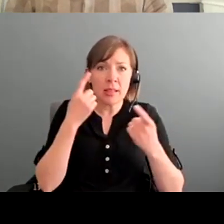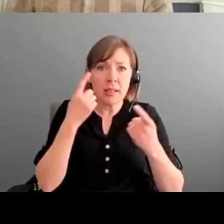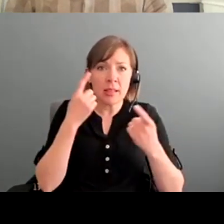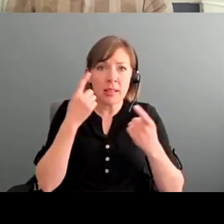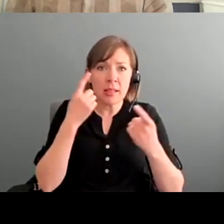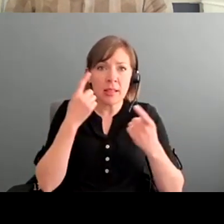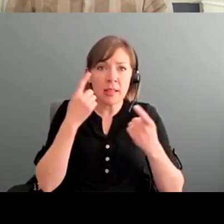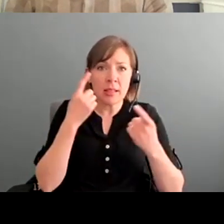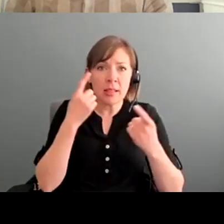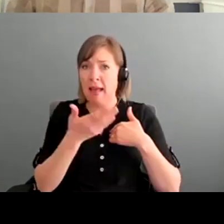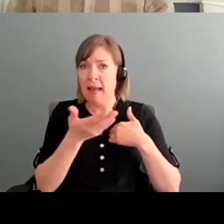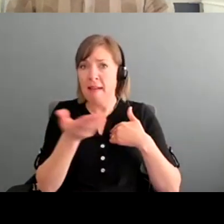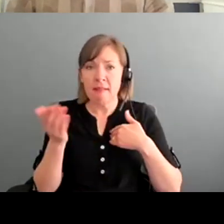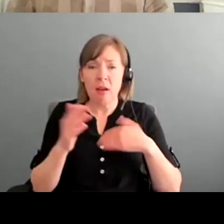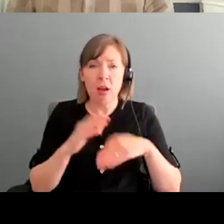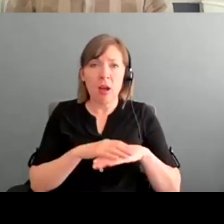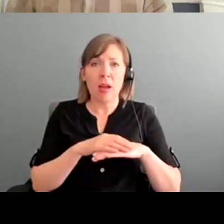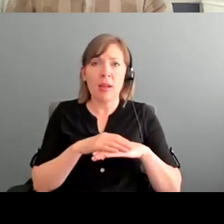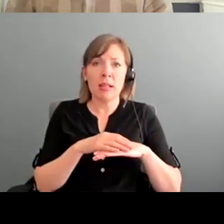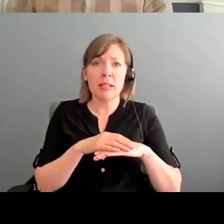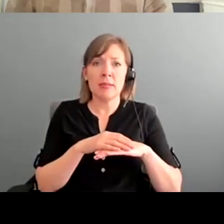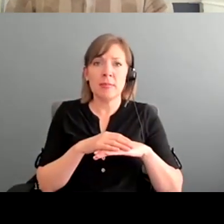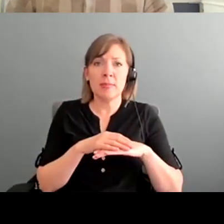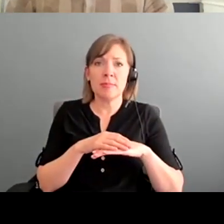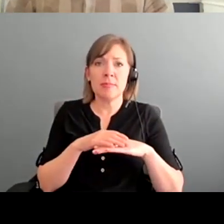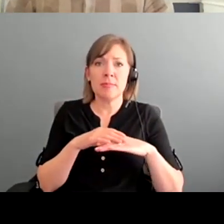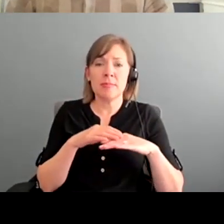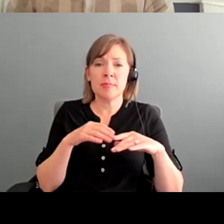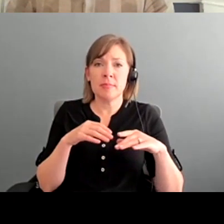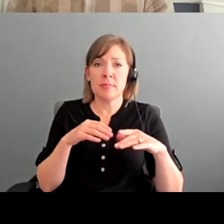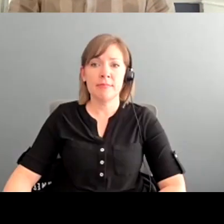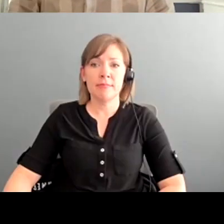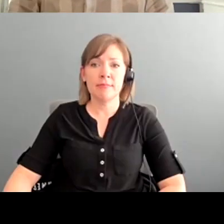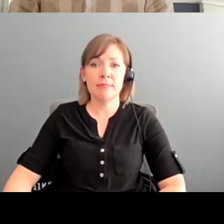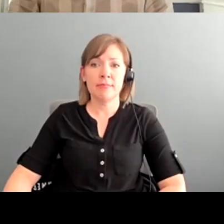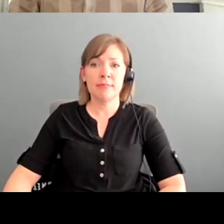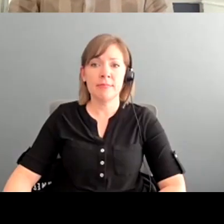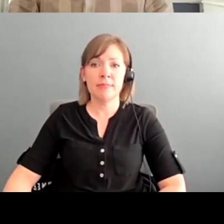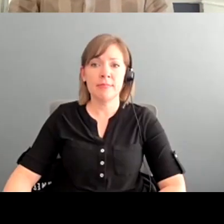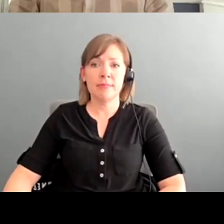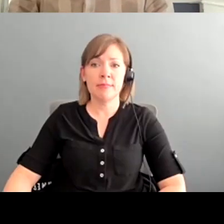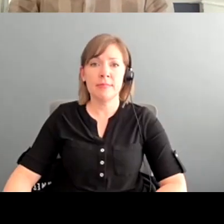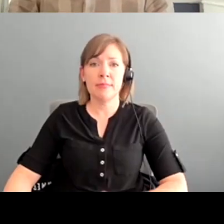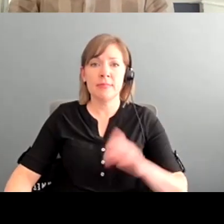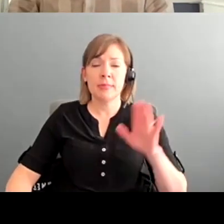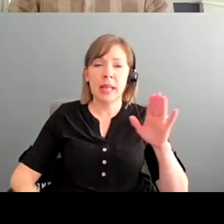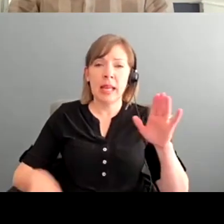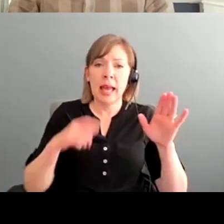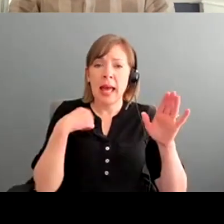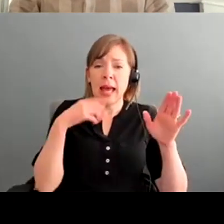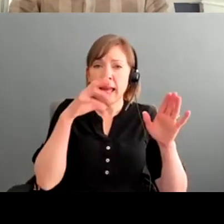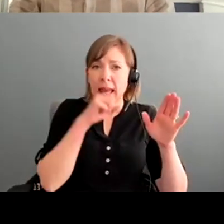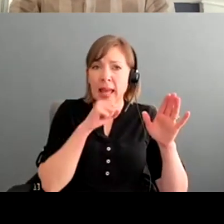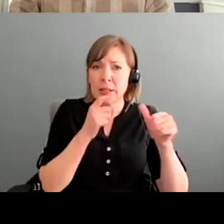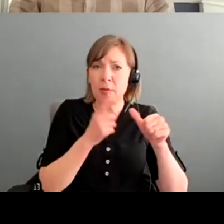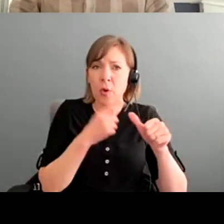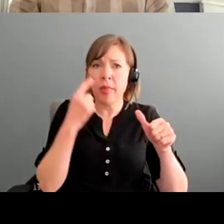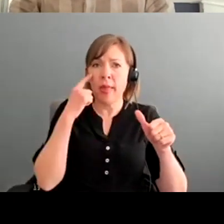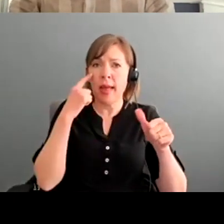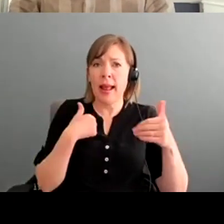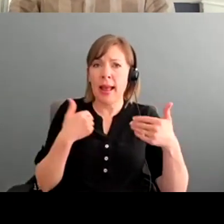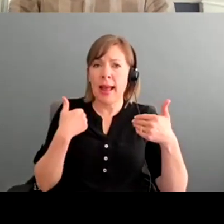all have. Tosquelles. Well, I guess the first thought I have